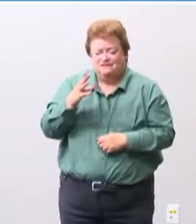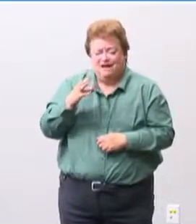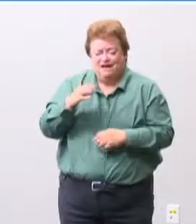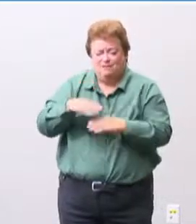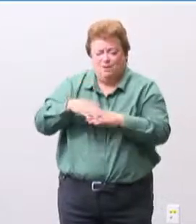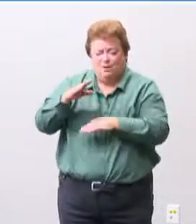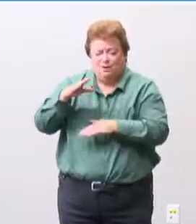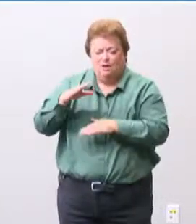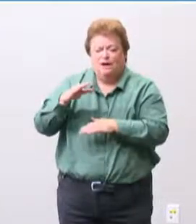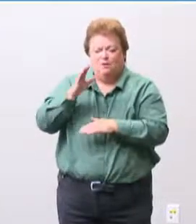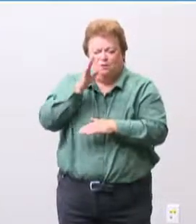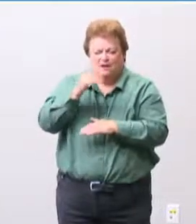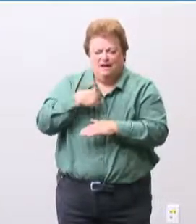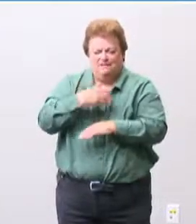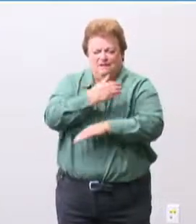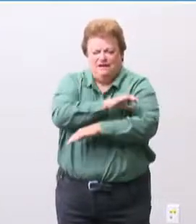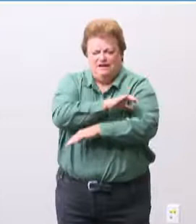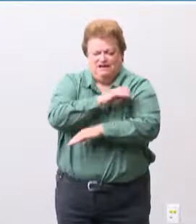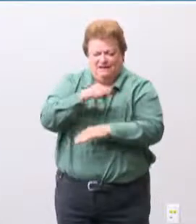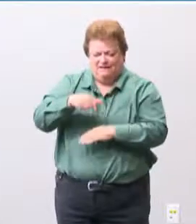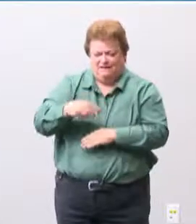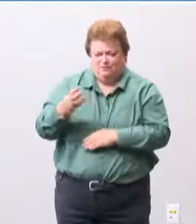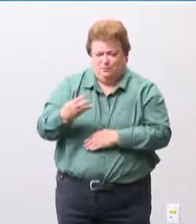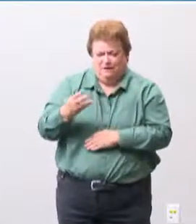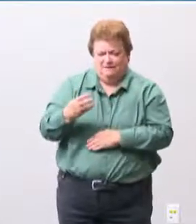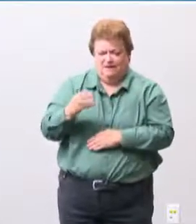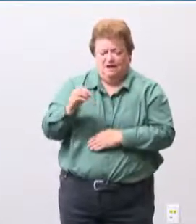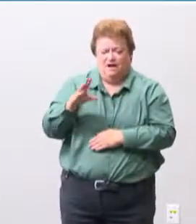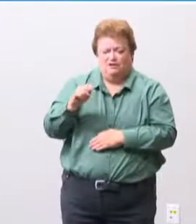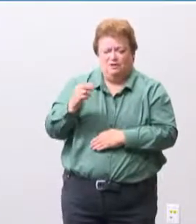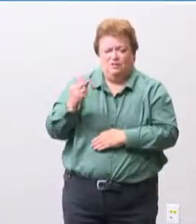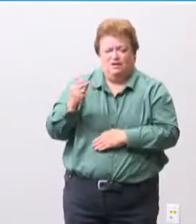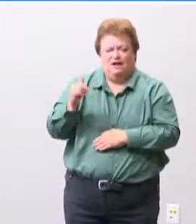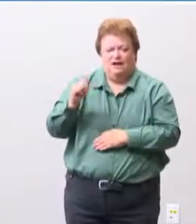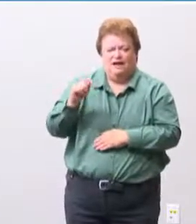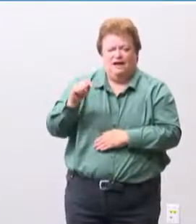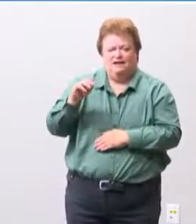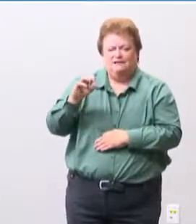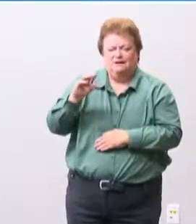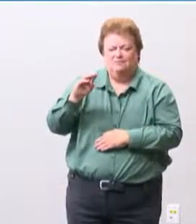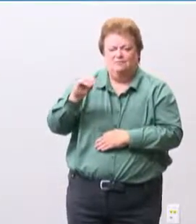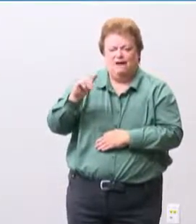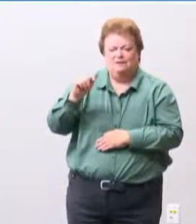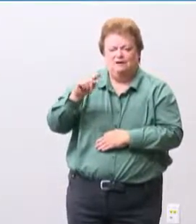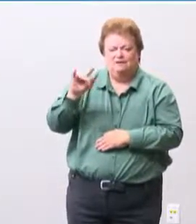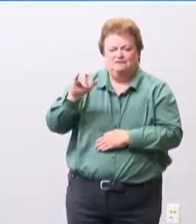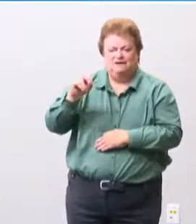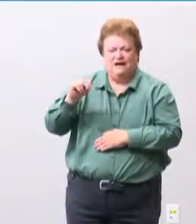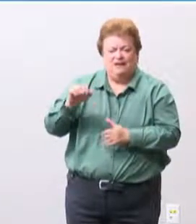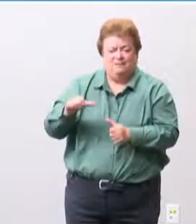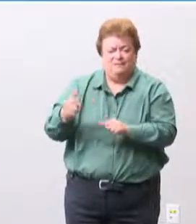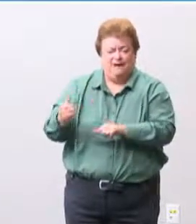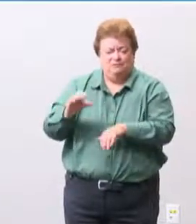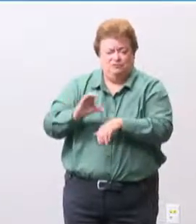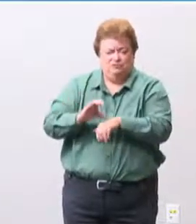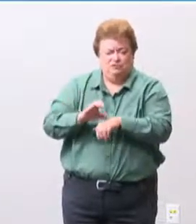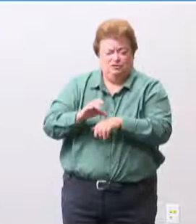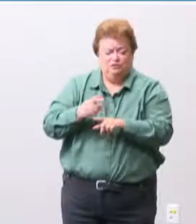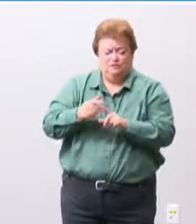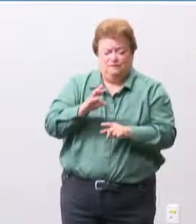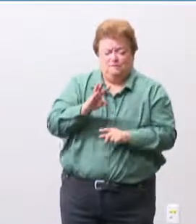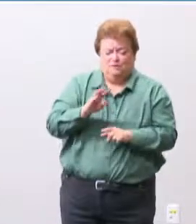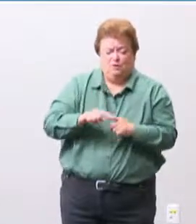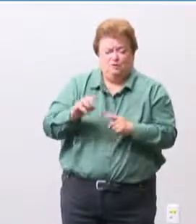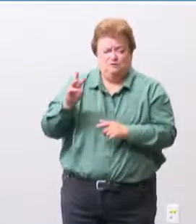offered at a clinic this Wednesday, October 13th at Mount Zion Baptist Church from 4 to 6 p.m.